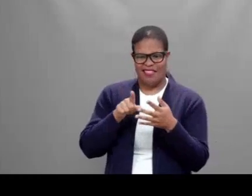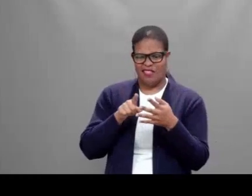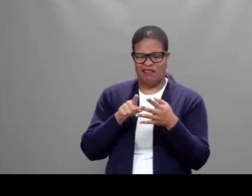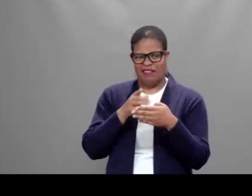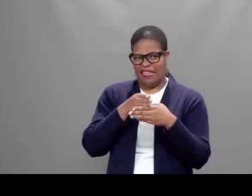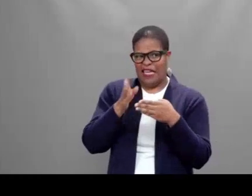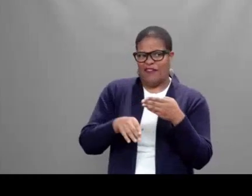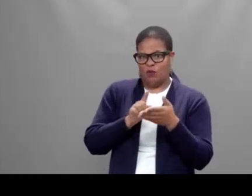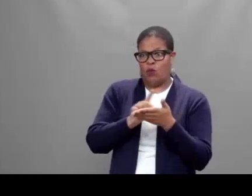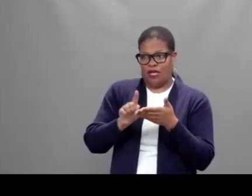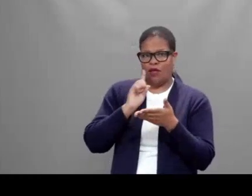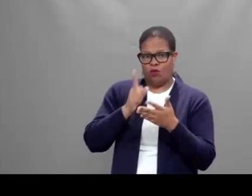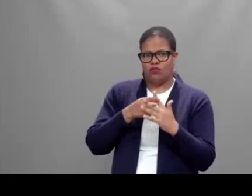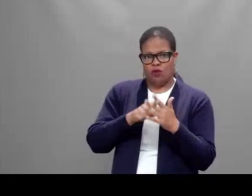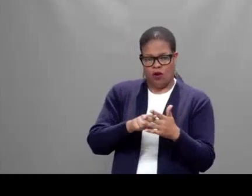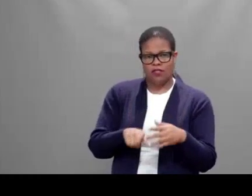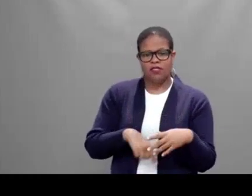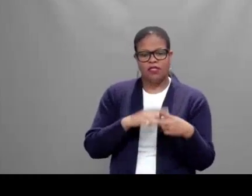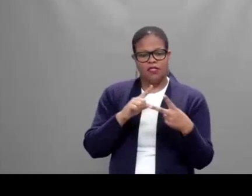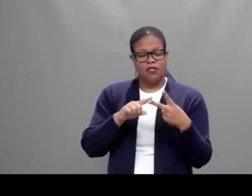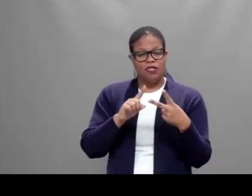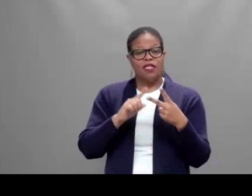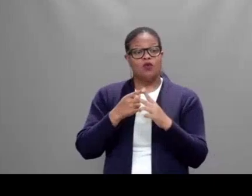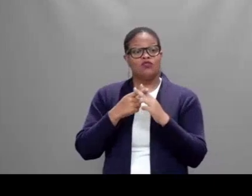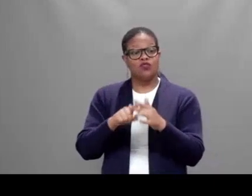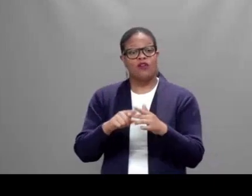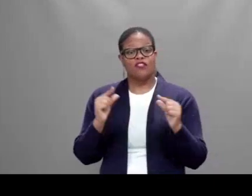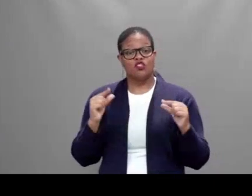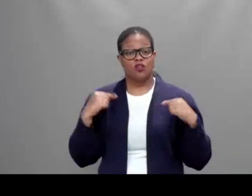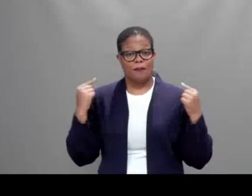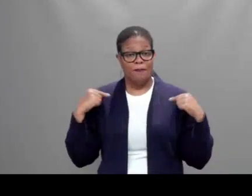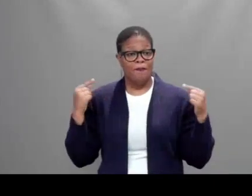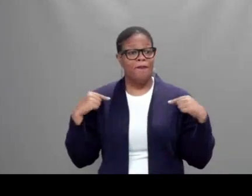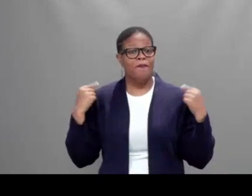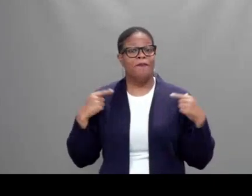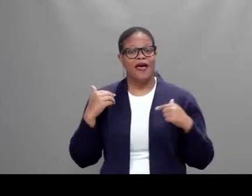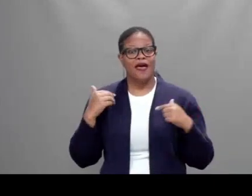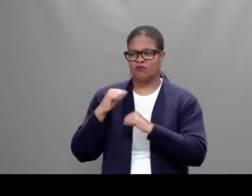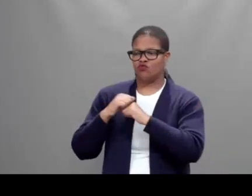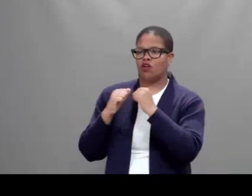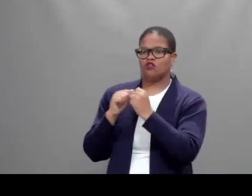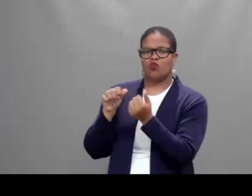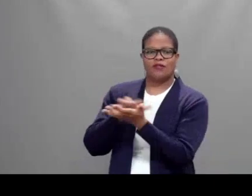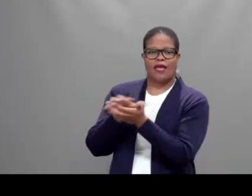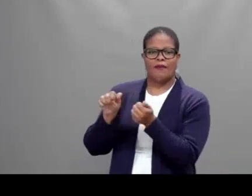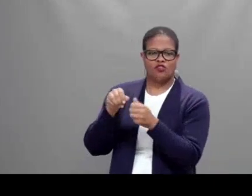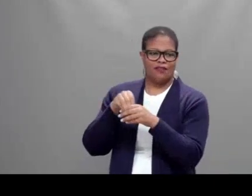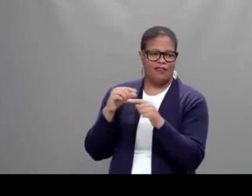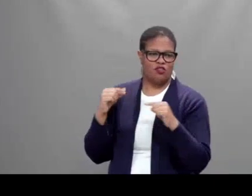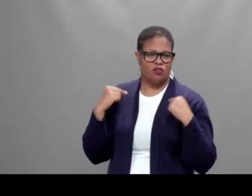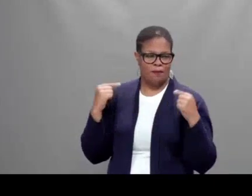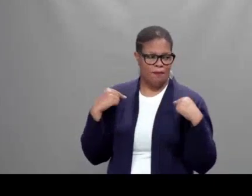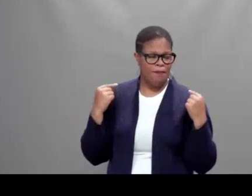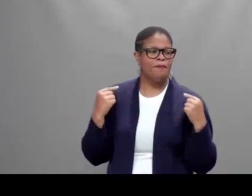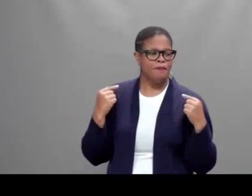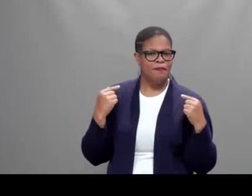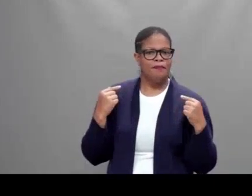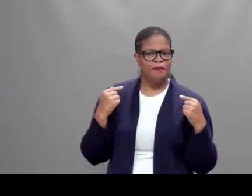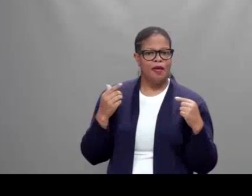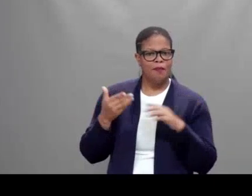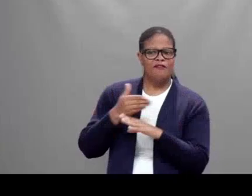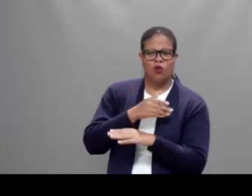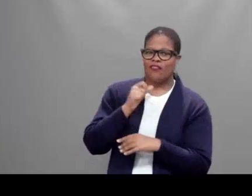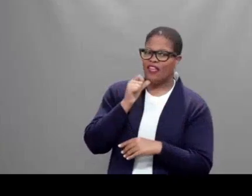week. They will be starting the gymnasium. There's some structural damage that, they